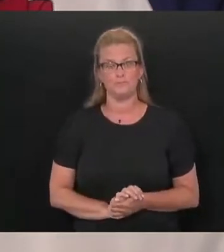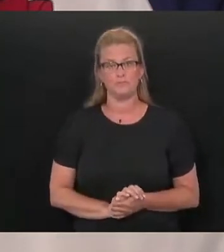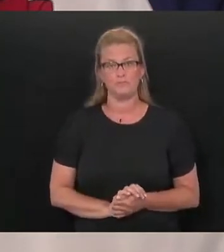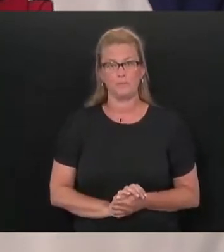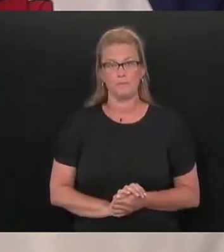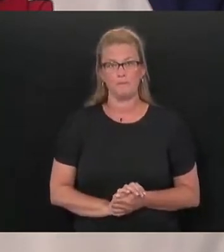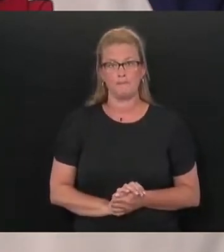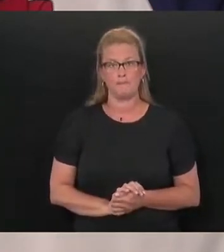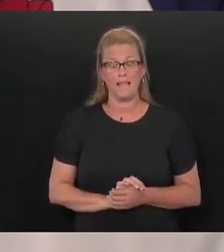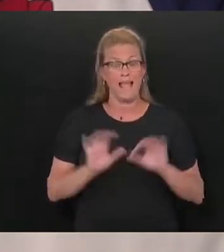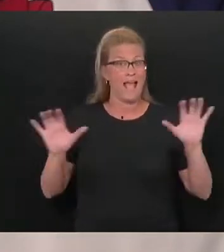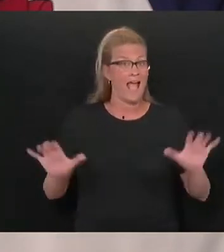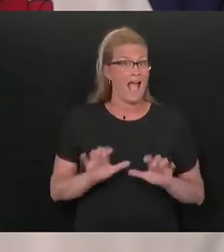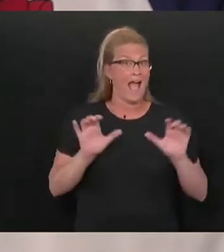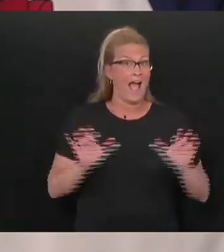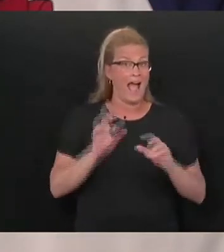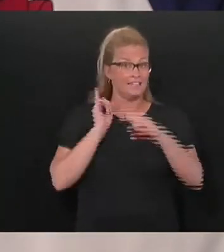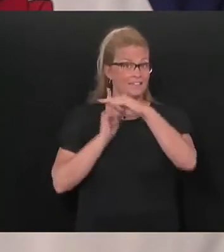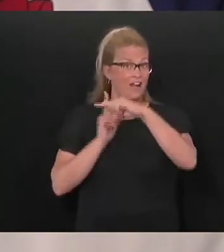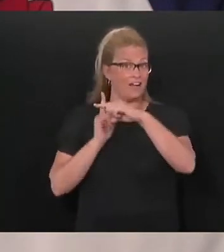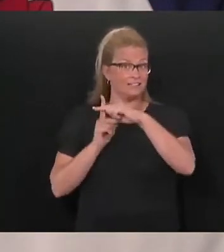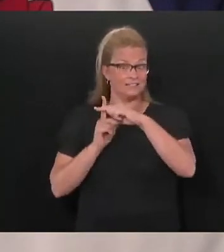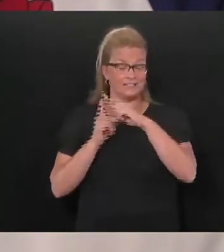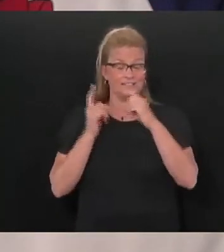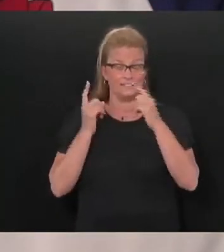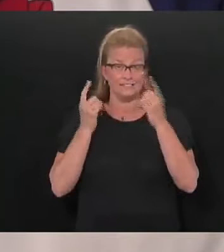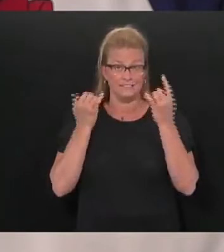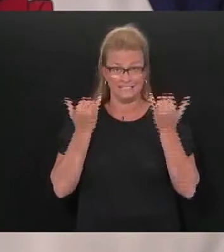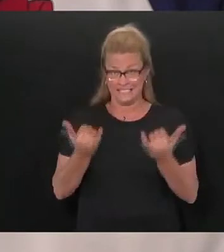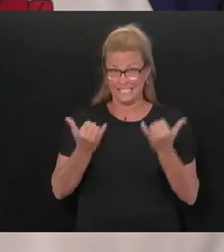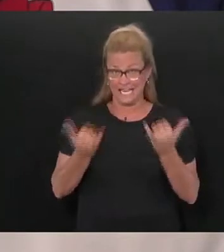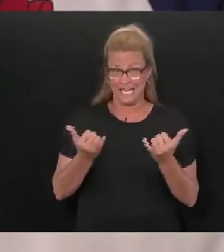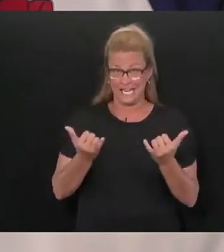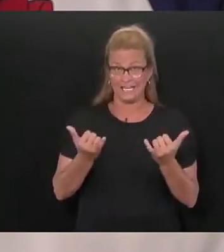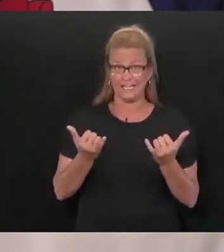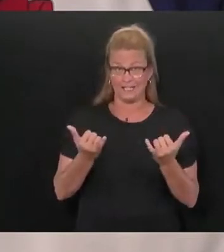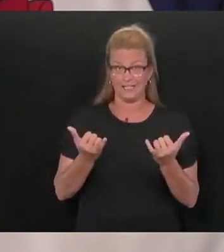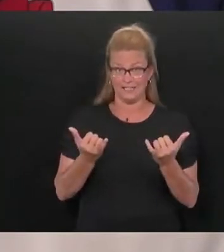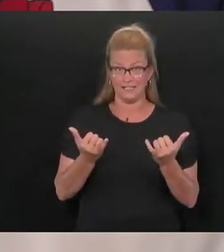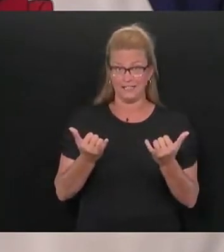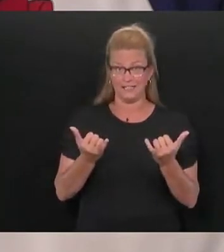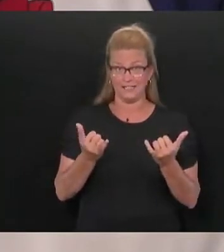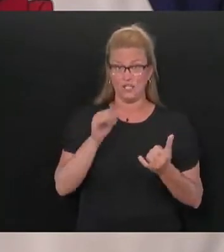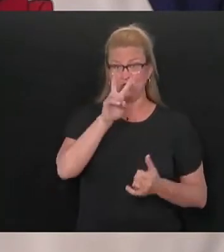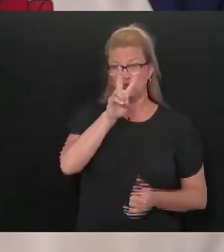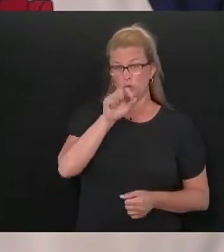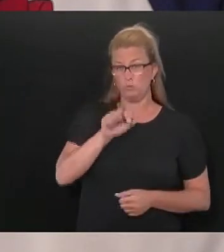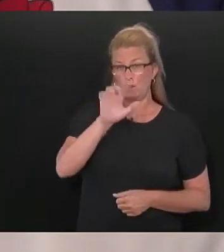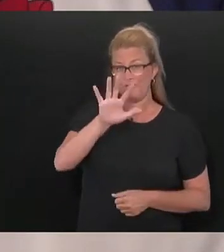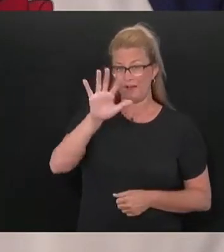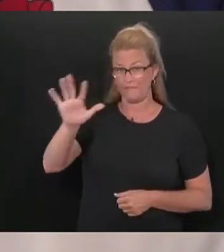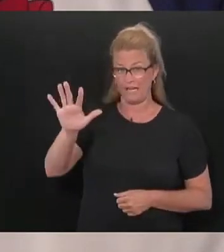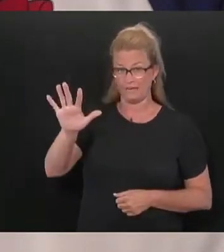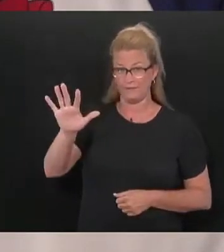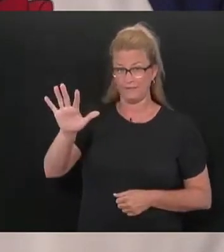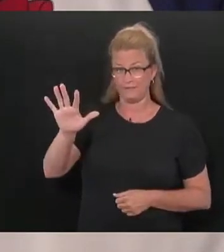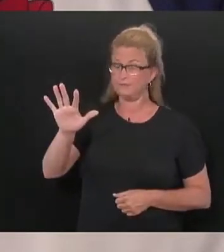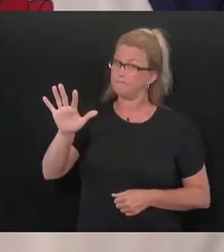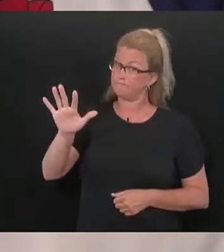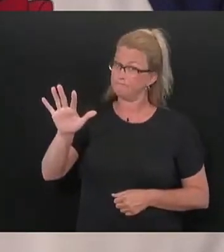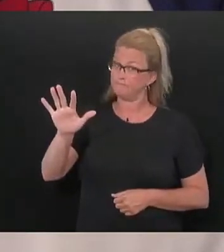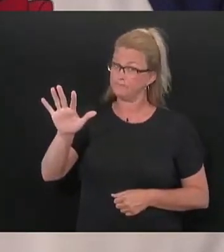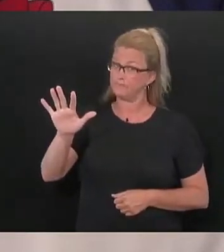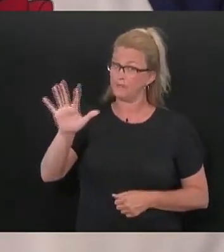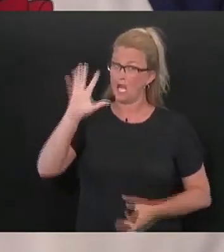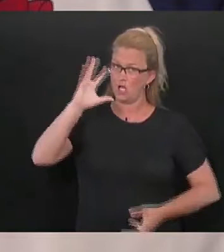active cases today, the daily positive number today is 2.55.